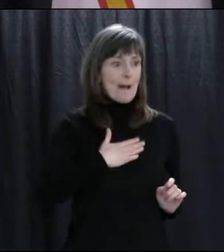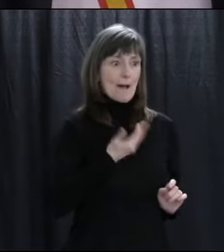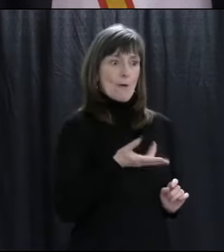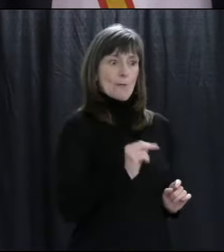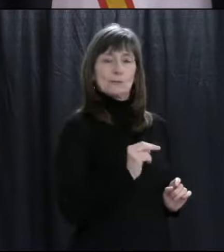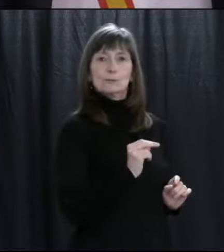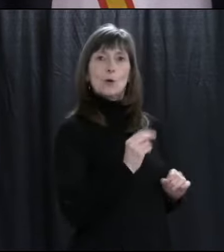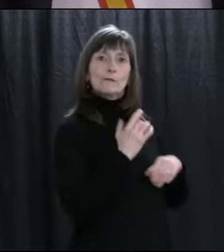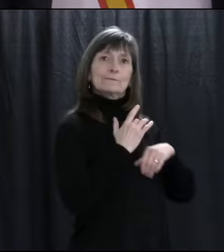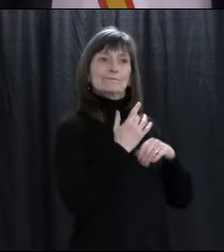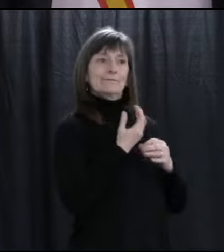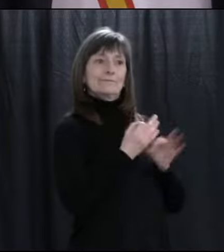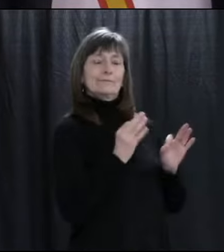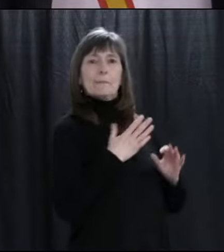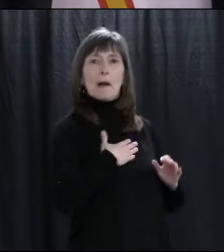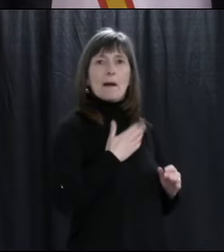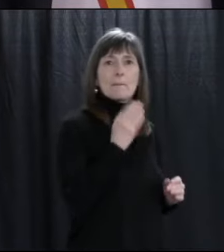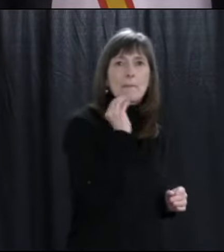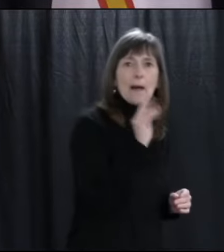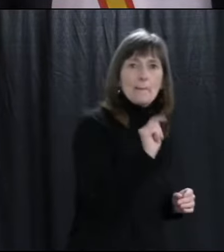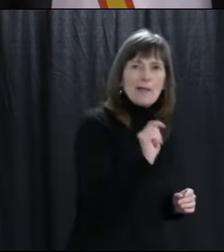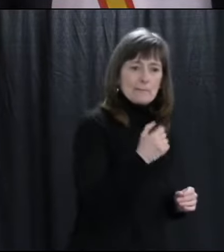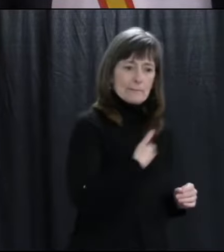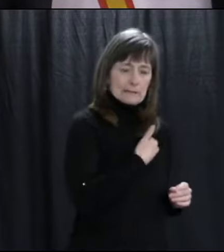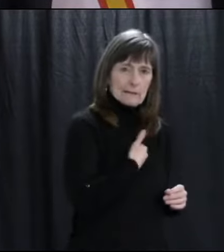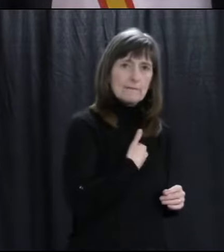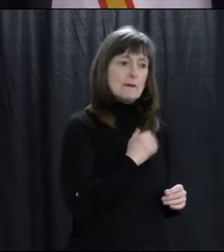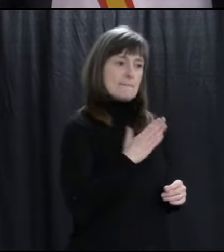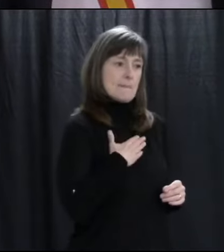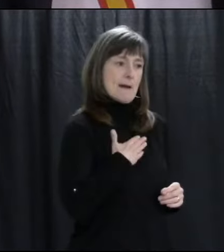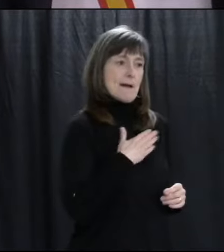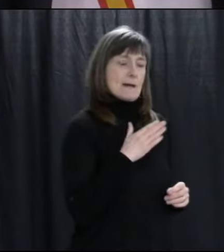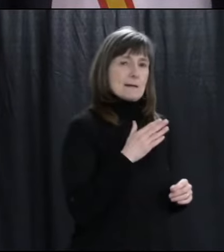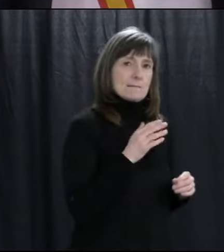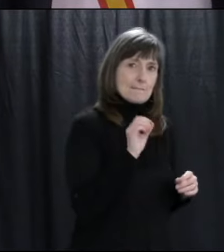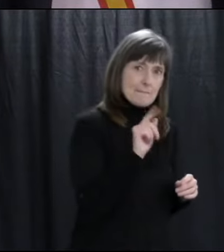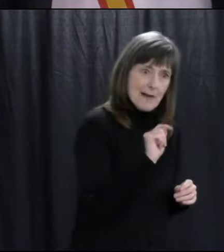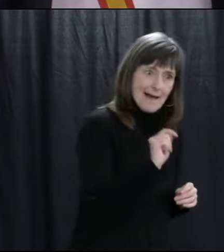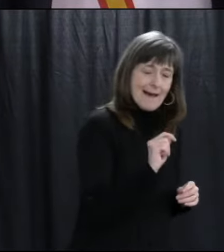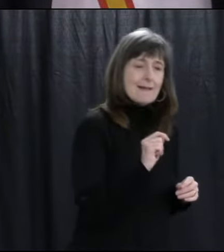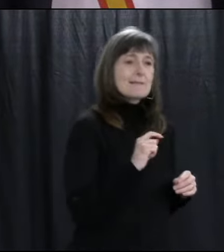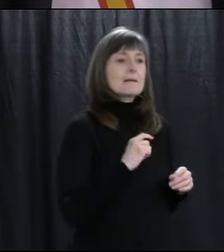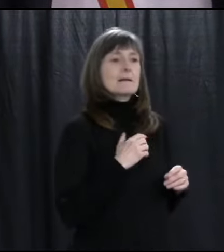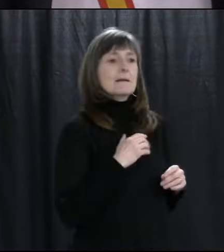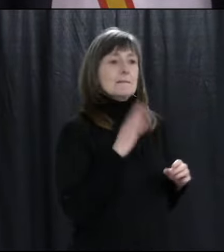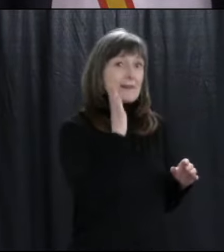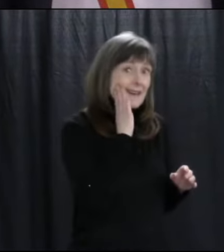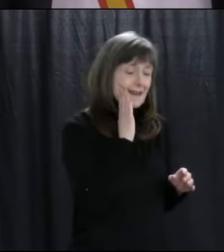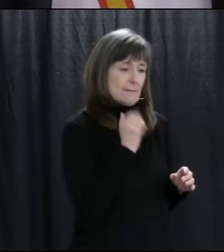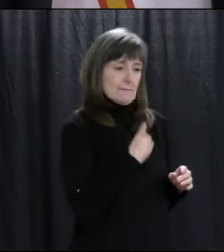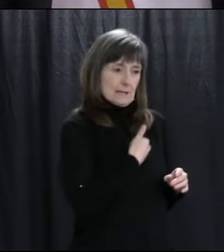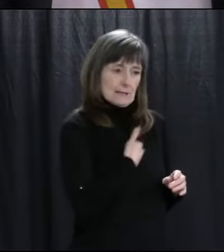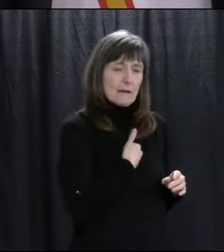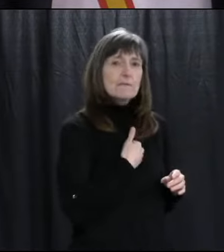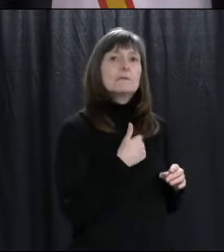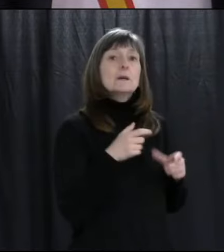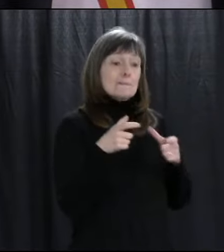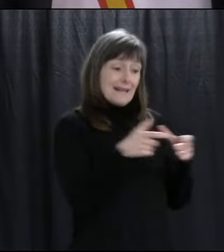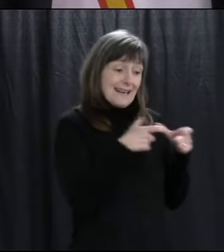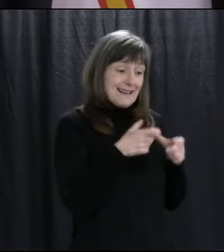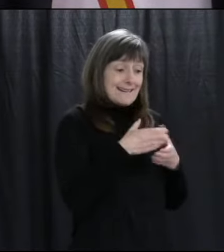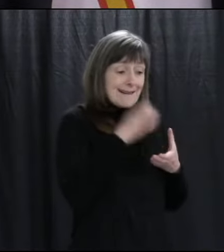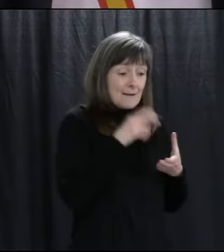a bedroom that you could use, your own bathroom, obviously have your own dishes, don't share utensils, that sort of thing. Just try to separate as much